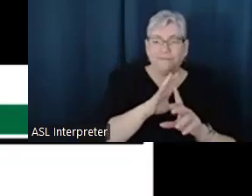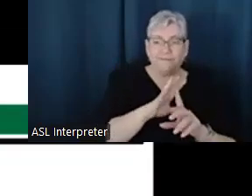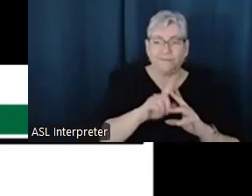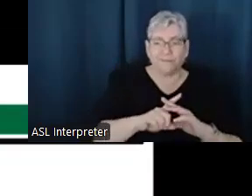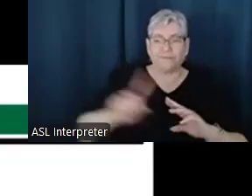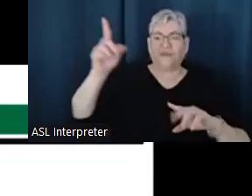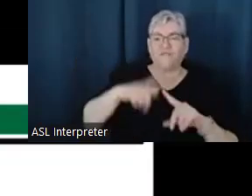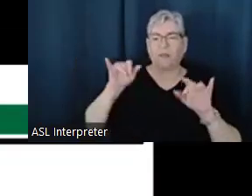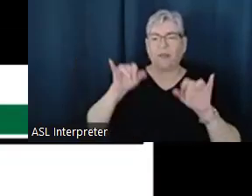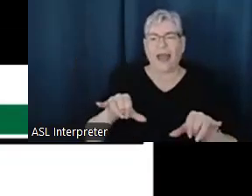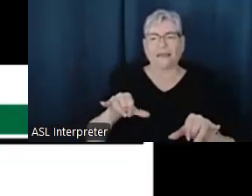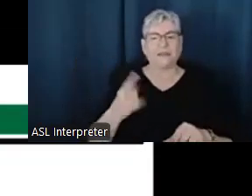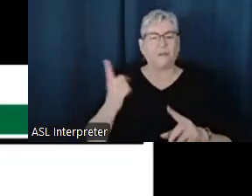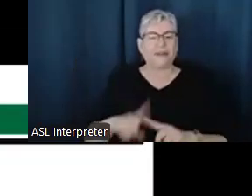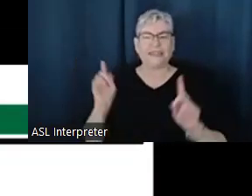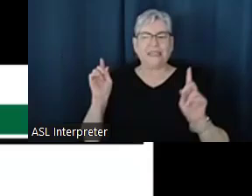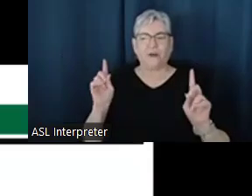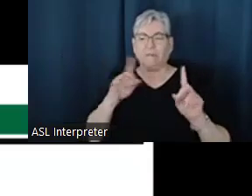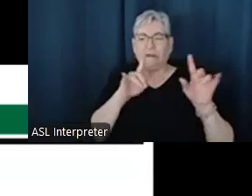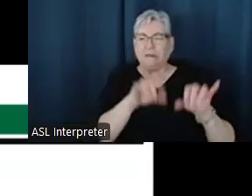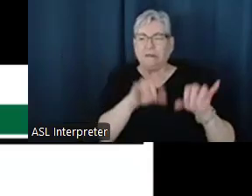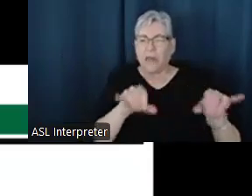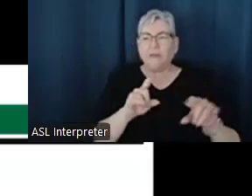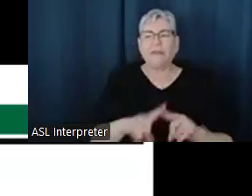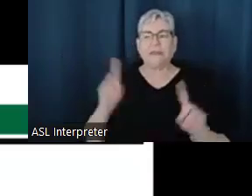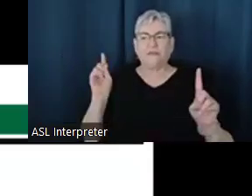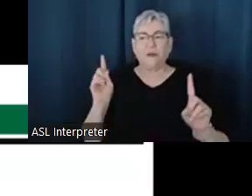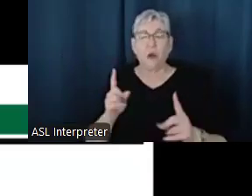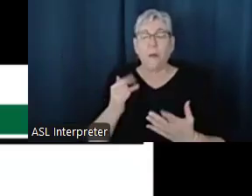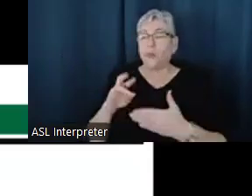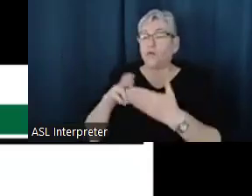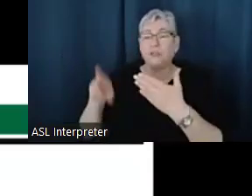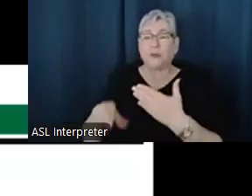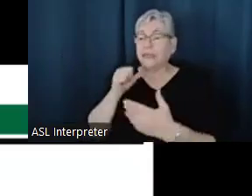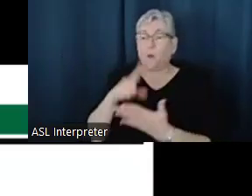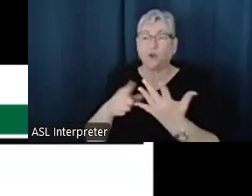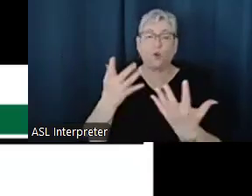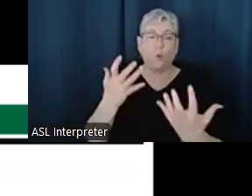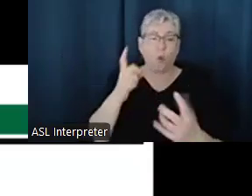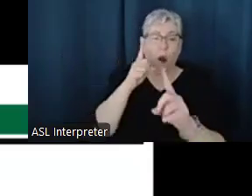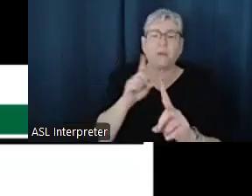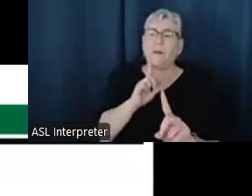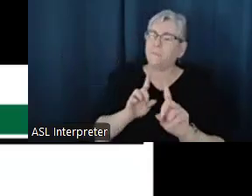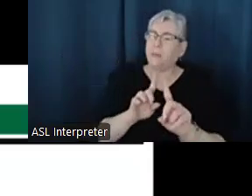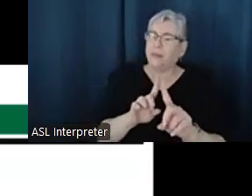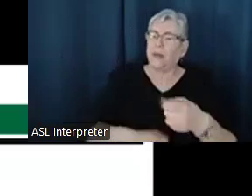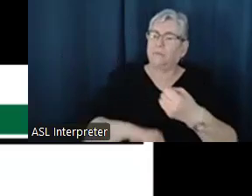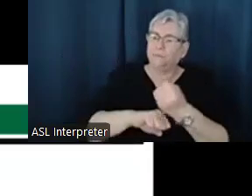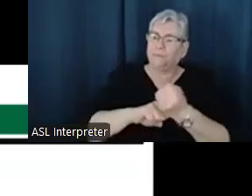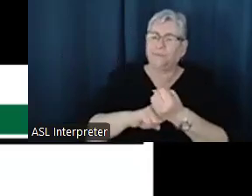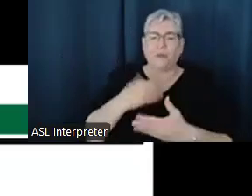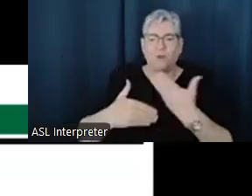that might not result in exactly what you want it to, but then being there with them and processing them. All right, go